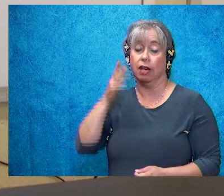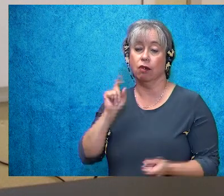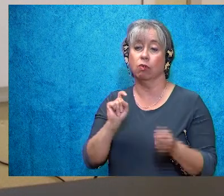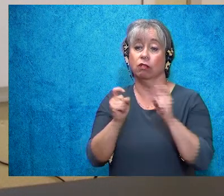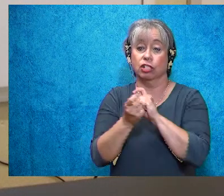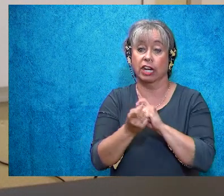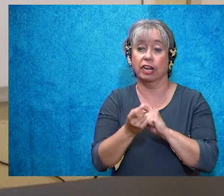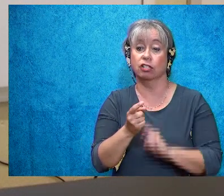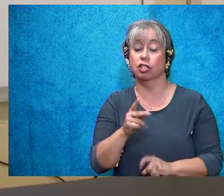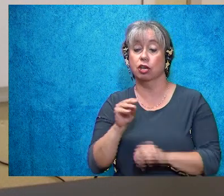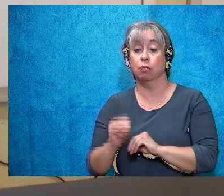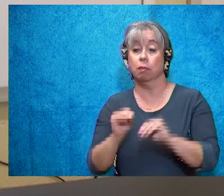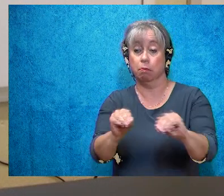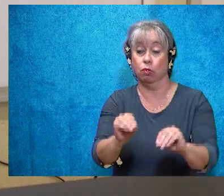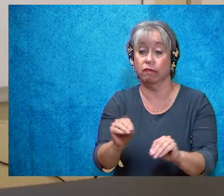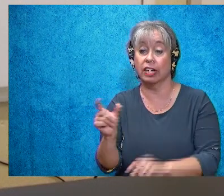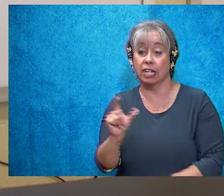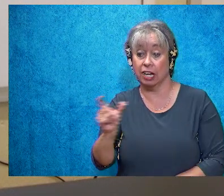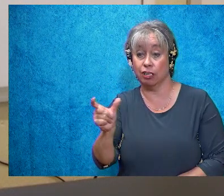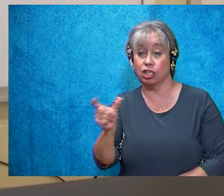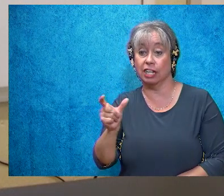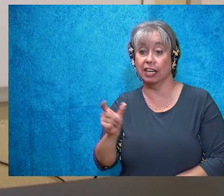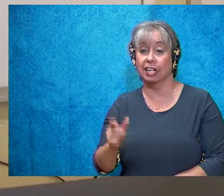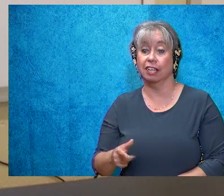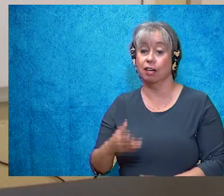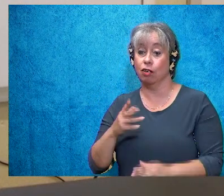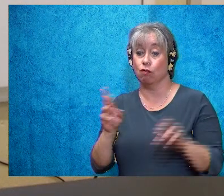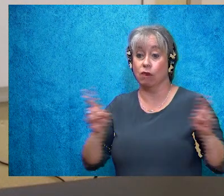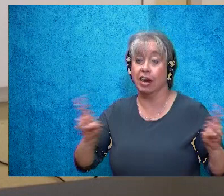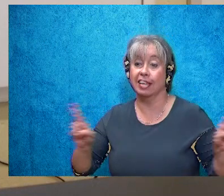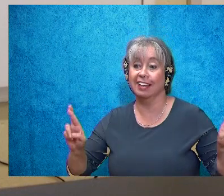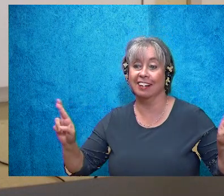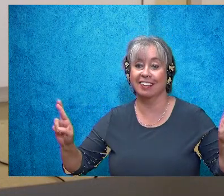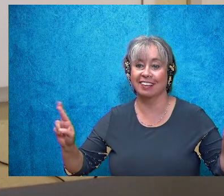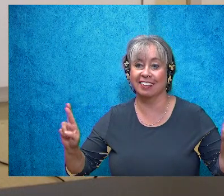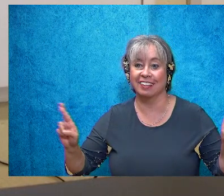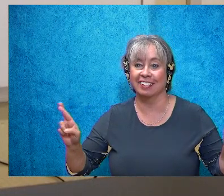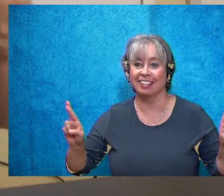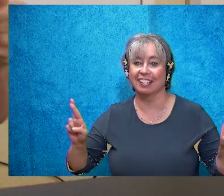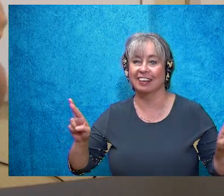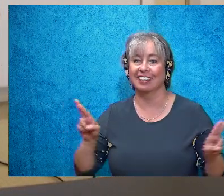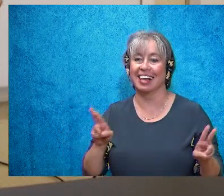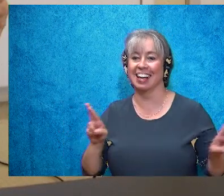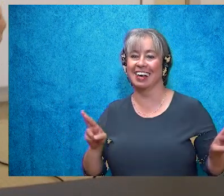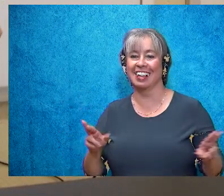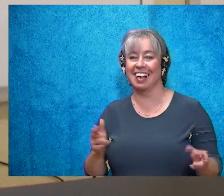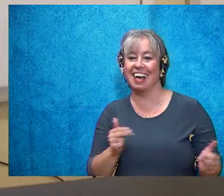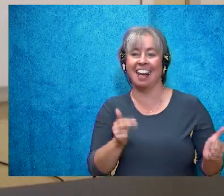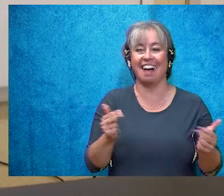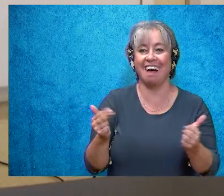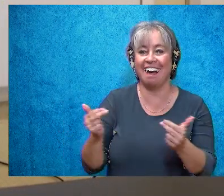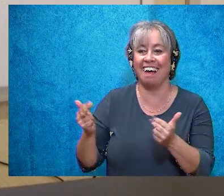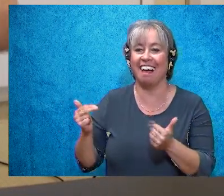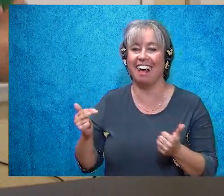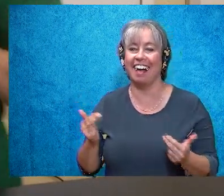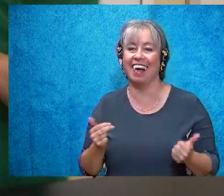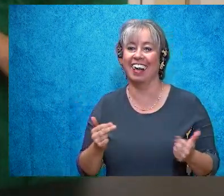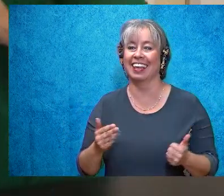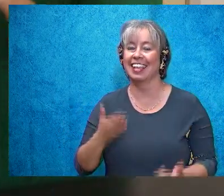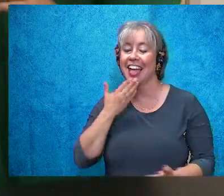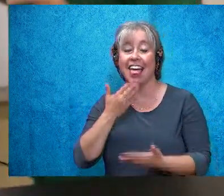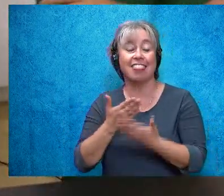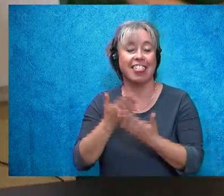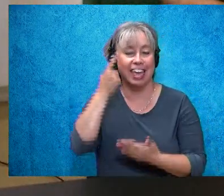energy? Let's see how good I am. Ready? Thank you for